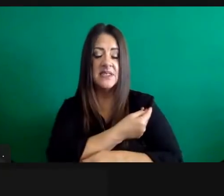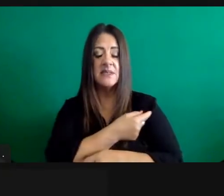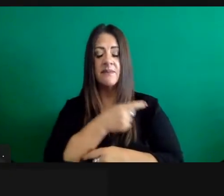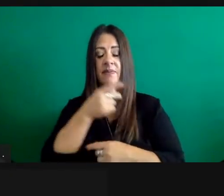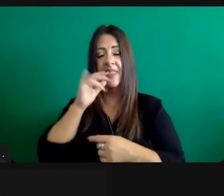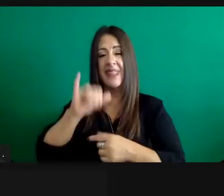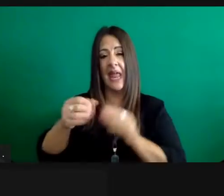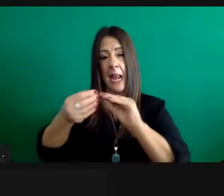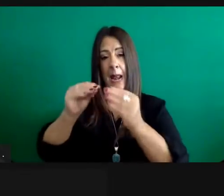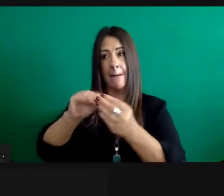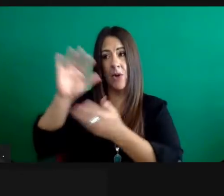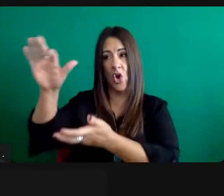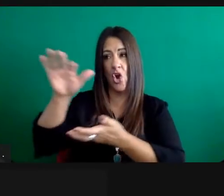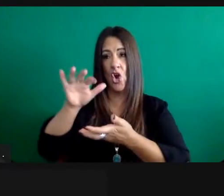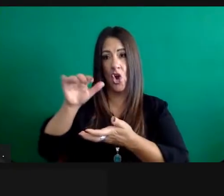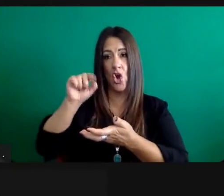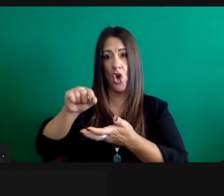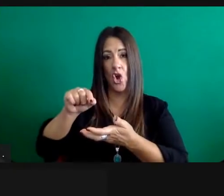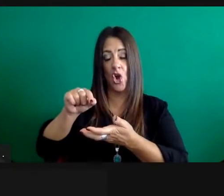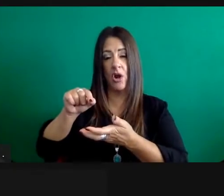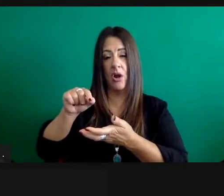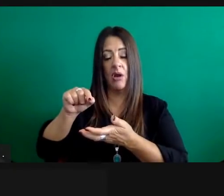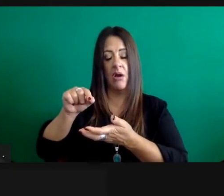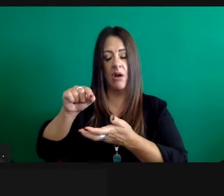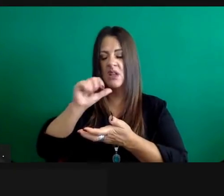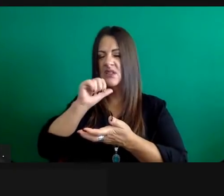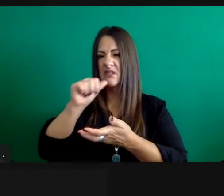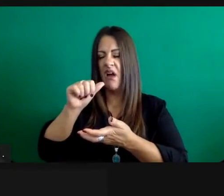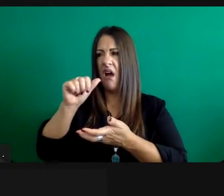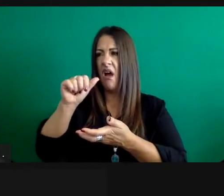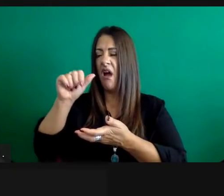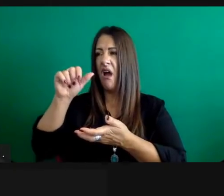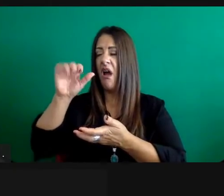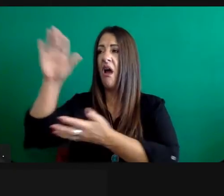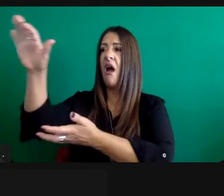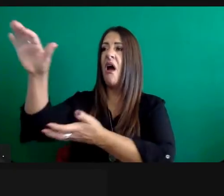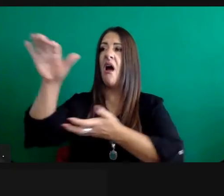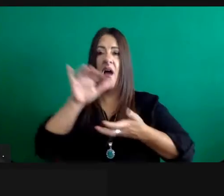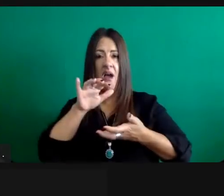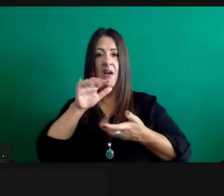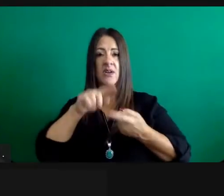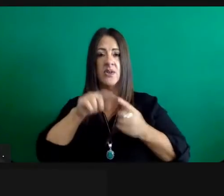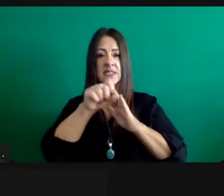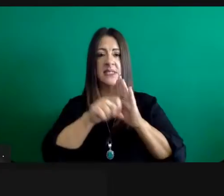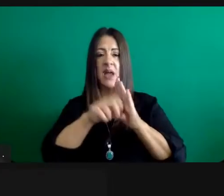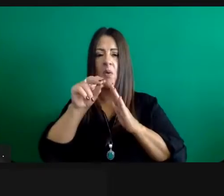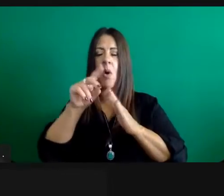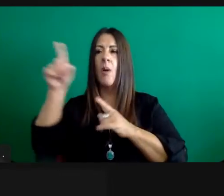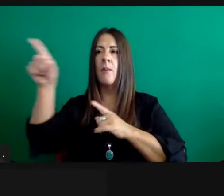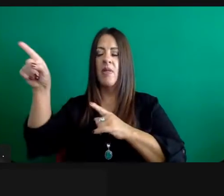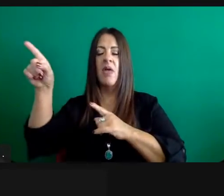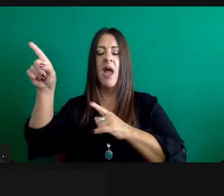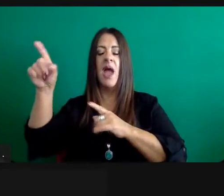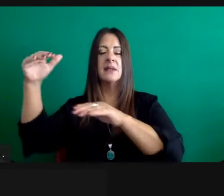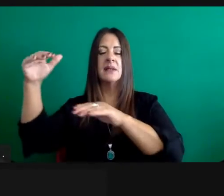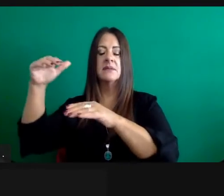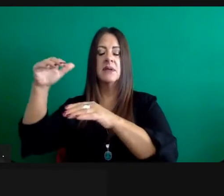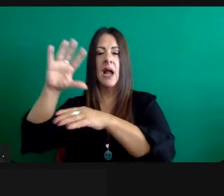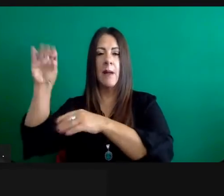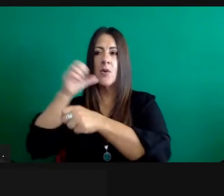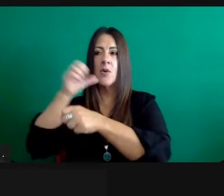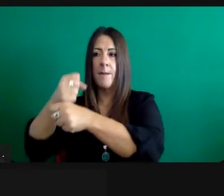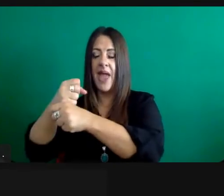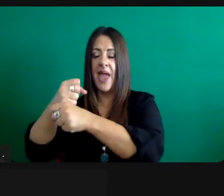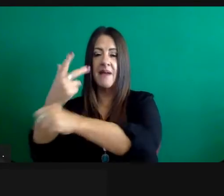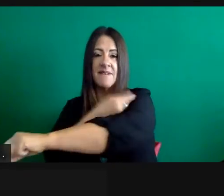anticipating are coming directly from the drug companies themselves, if you're dealing with the drug companies directly and those companies